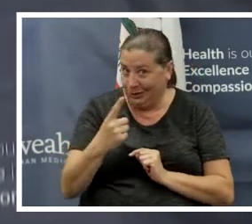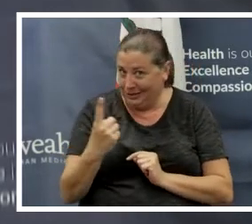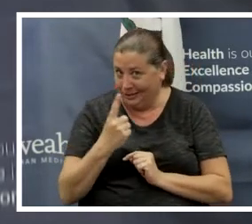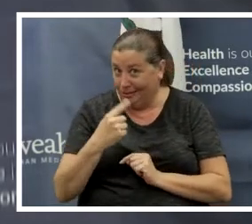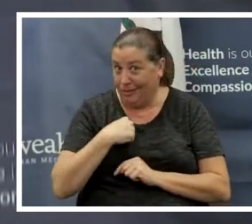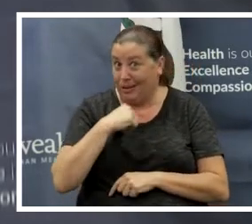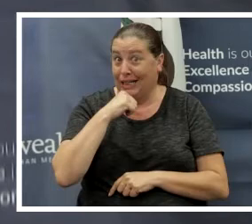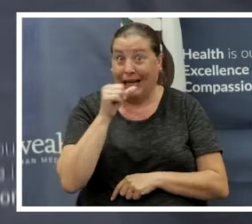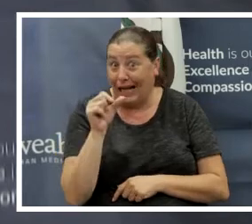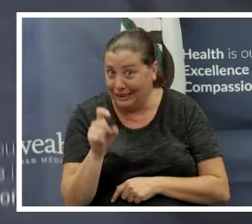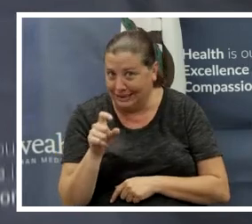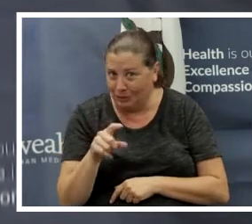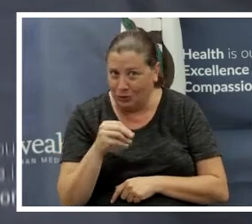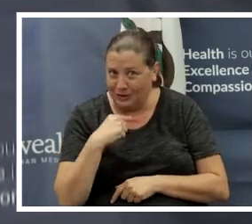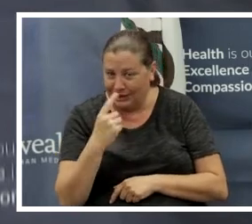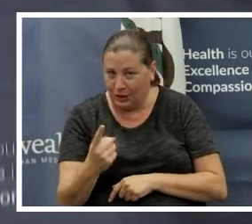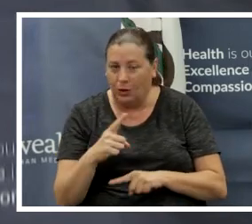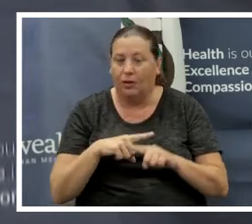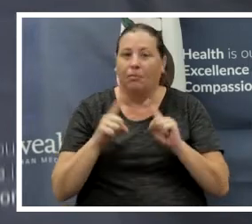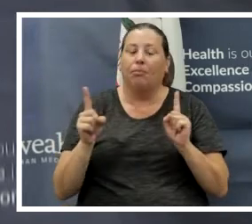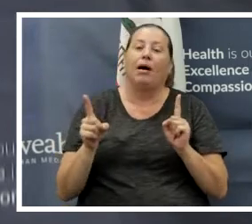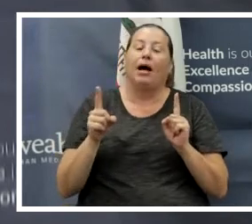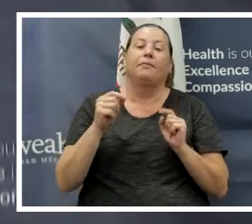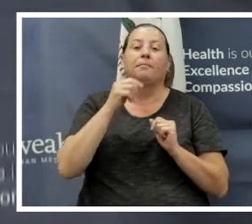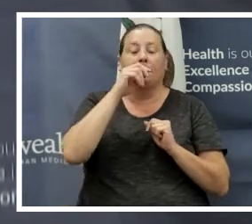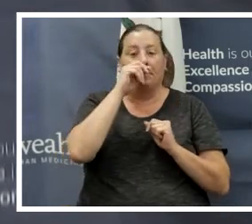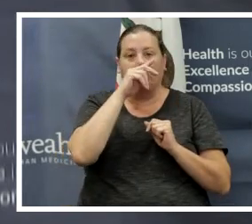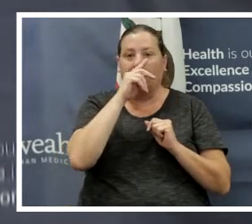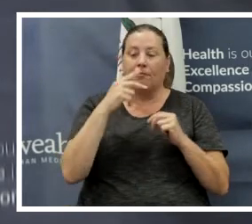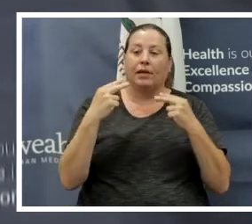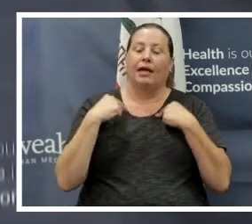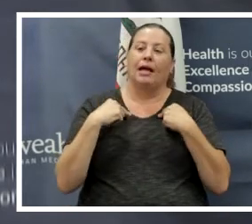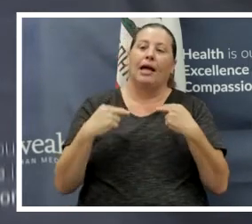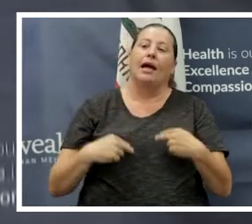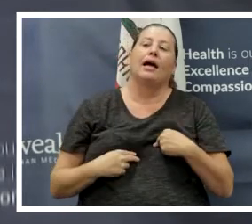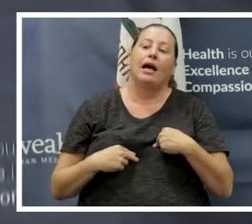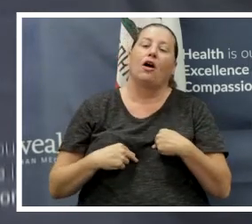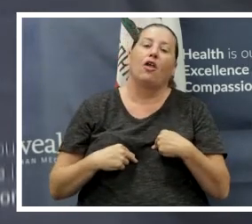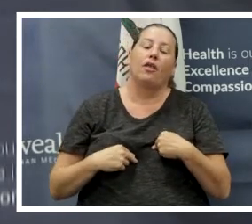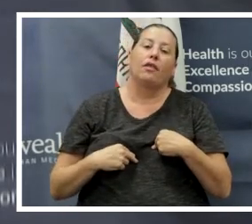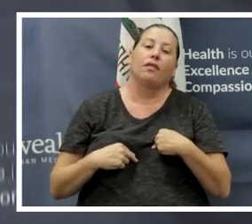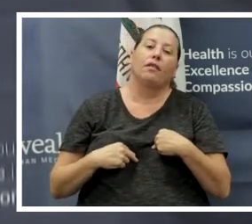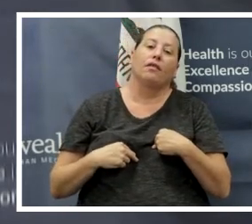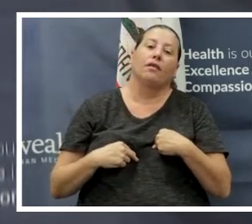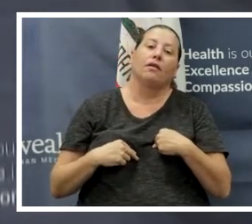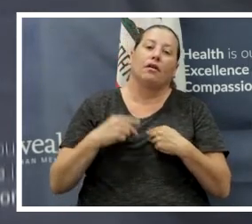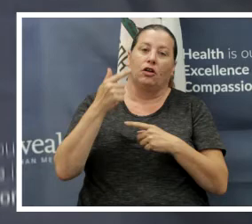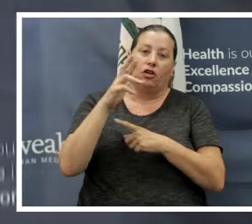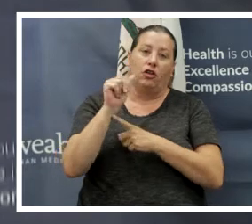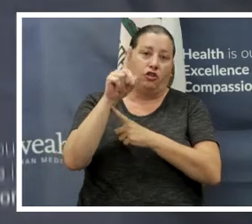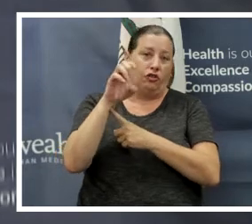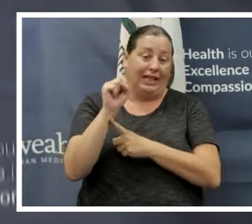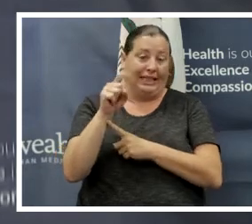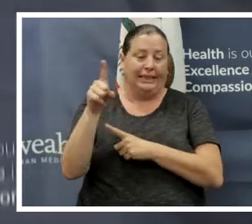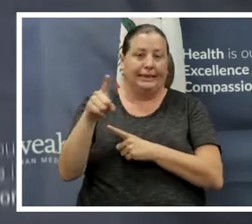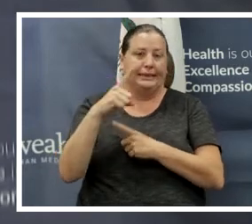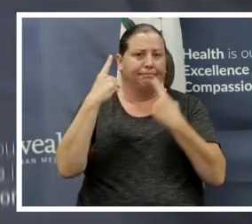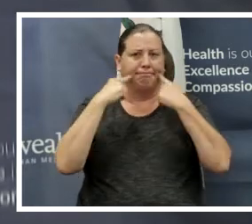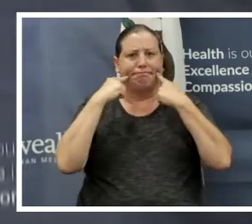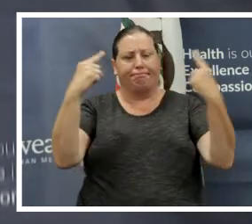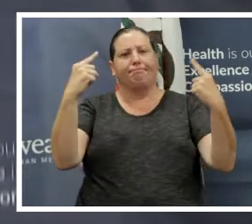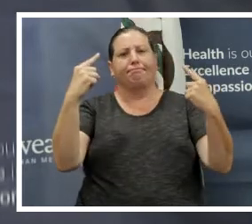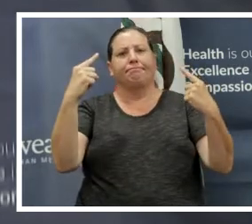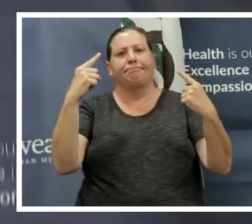you, but Health Grades is a renowned consulting company